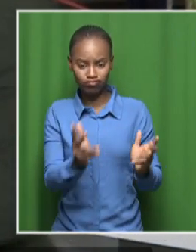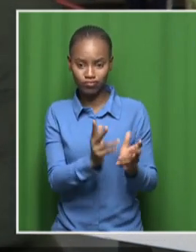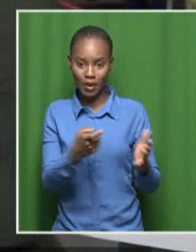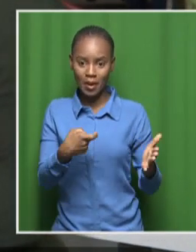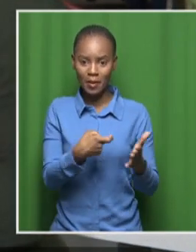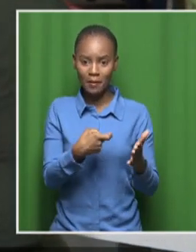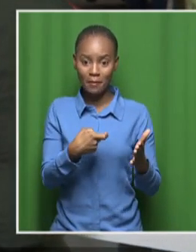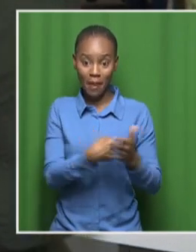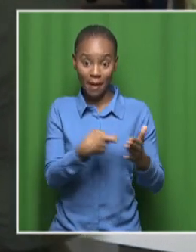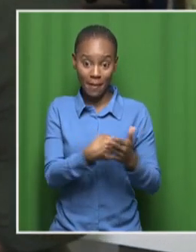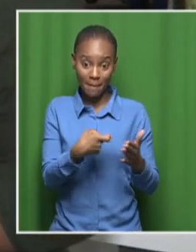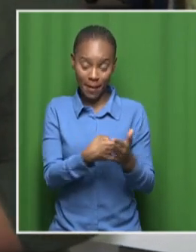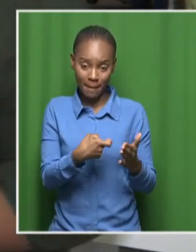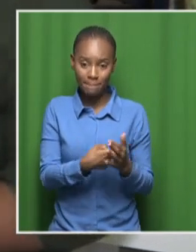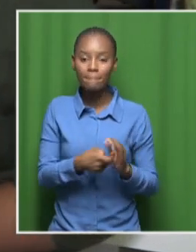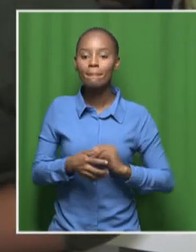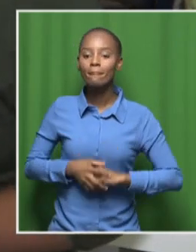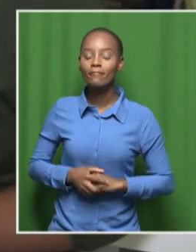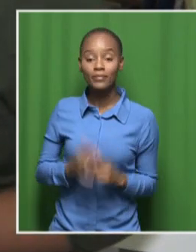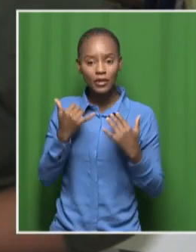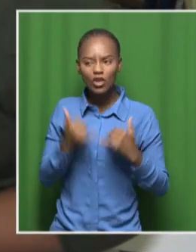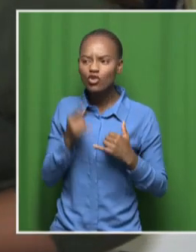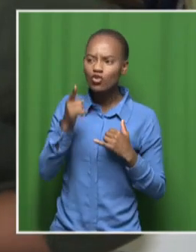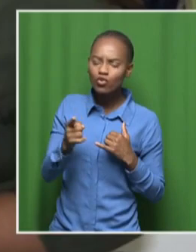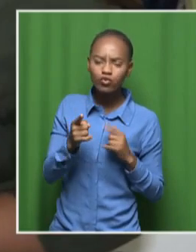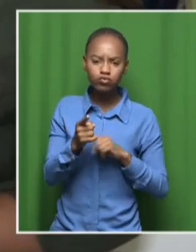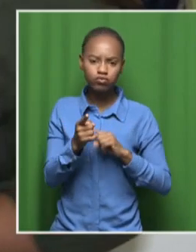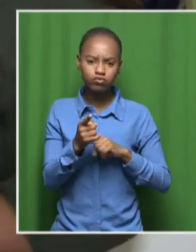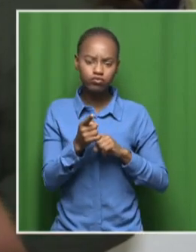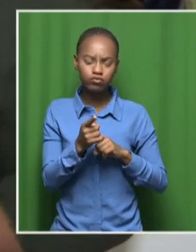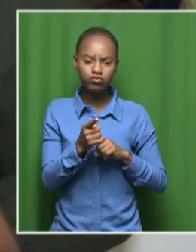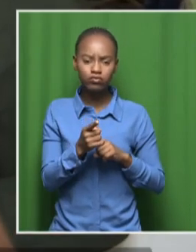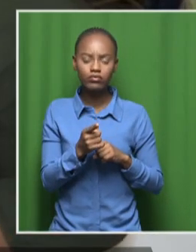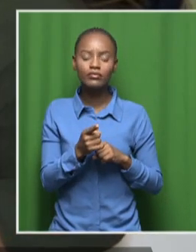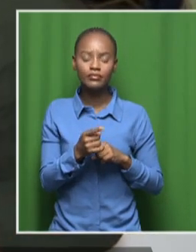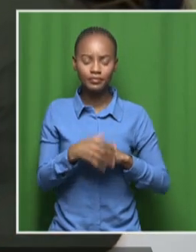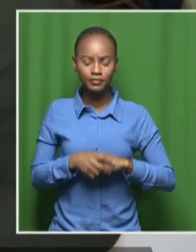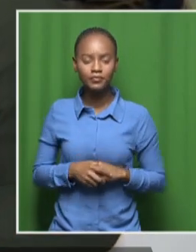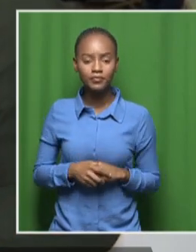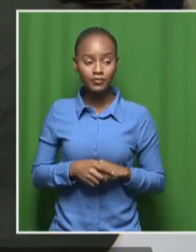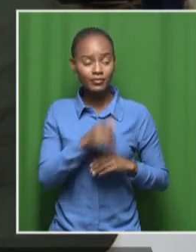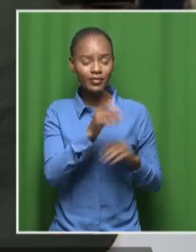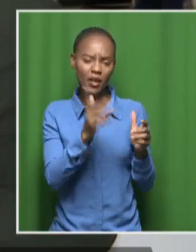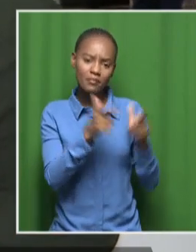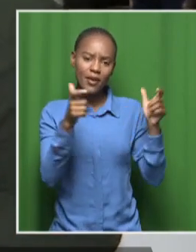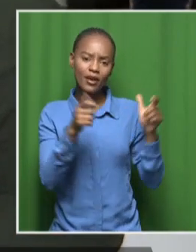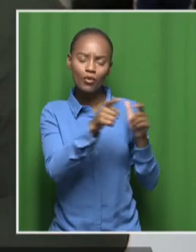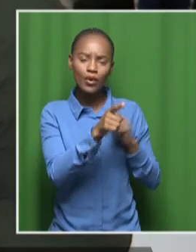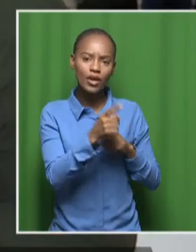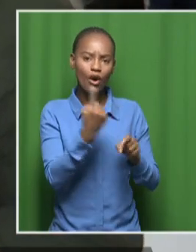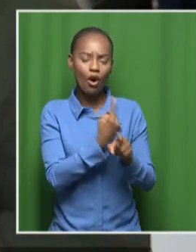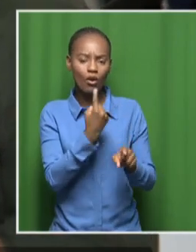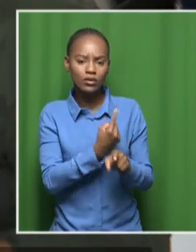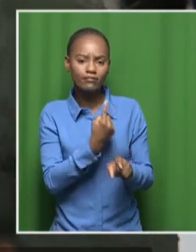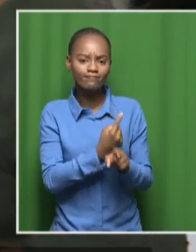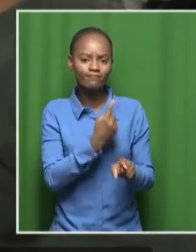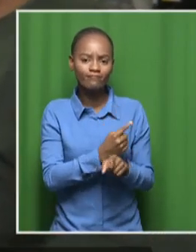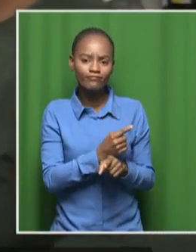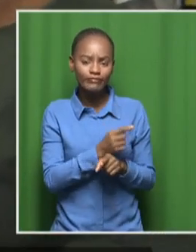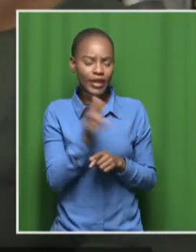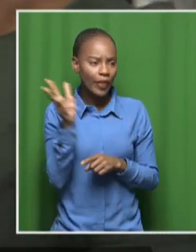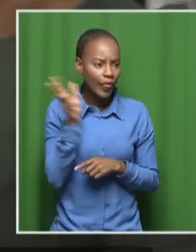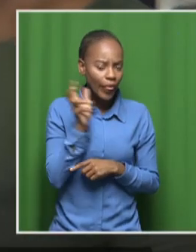that? Look, the biggest thing that we always hear about and we always have to try and counter through our views is the issue around